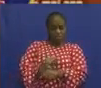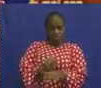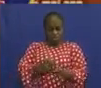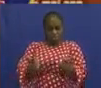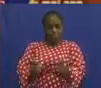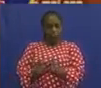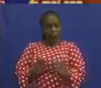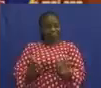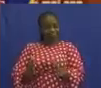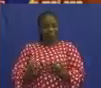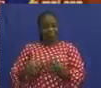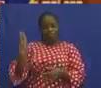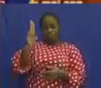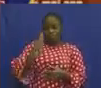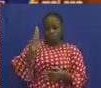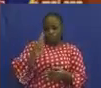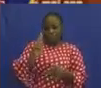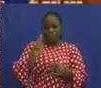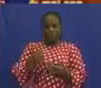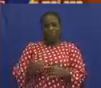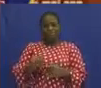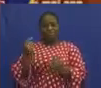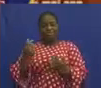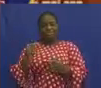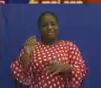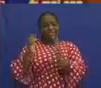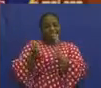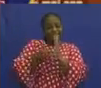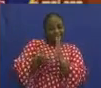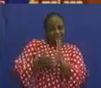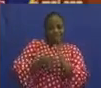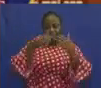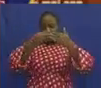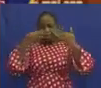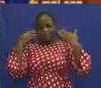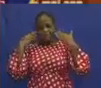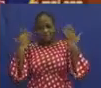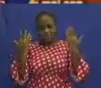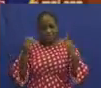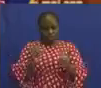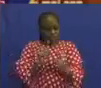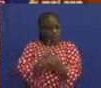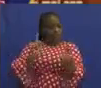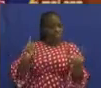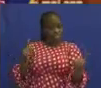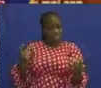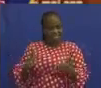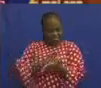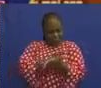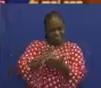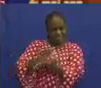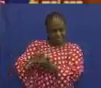protocols, such as the use of a shift system and technology, mask wearing, social distancing and